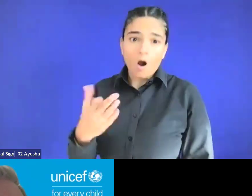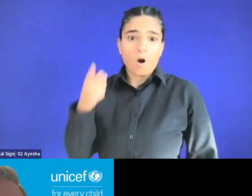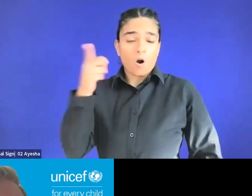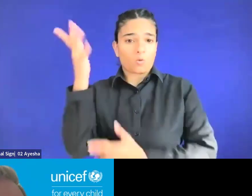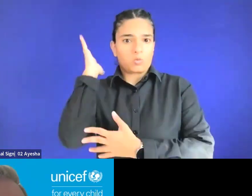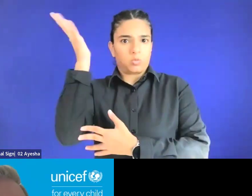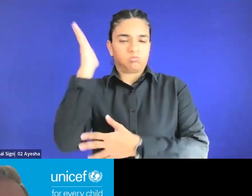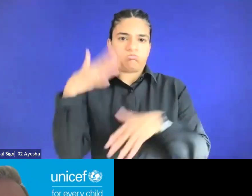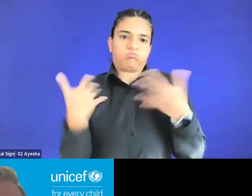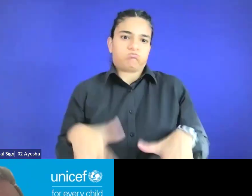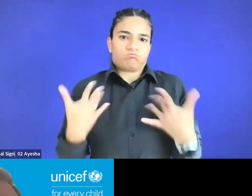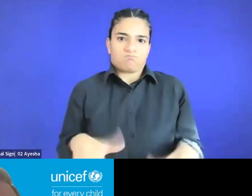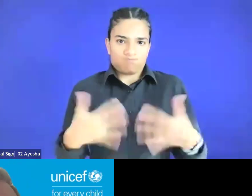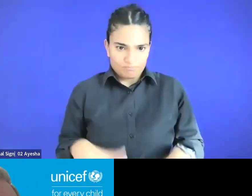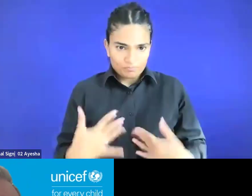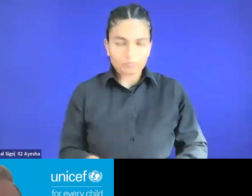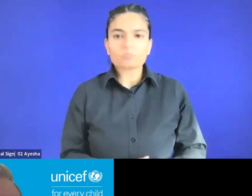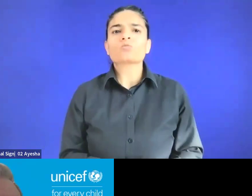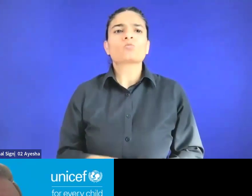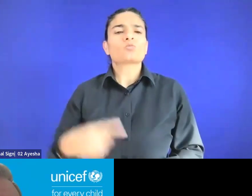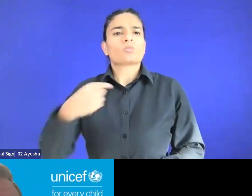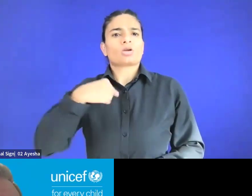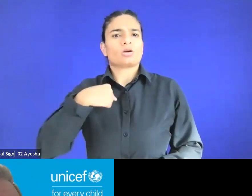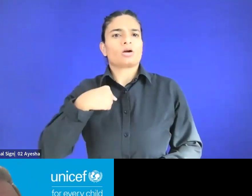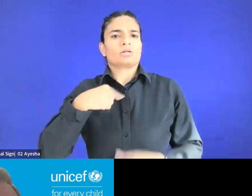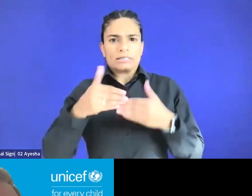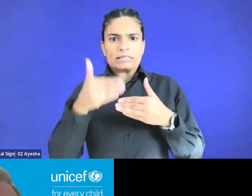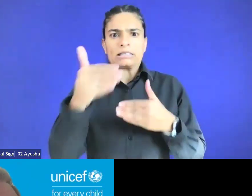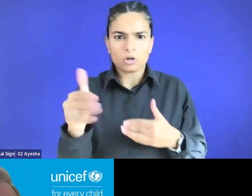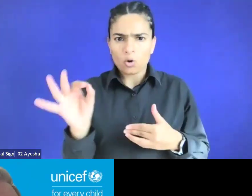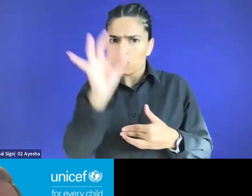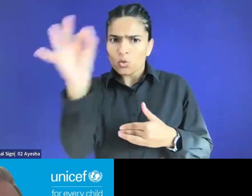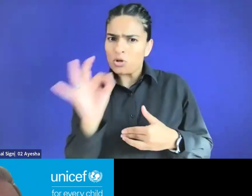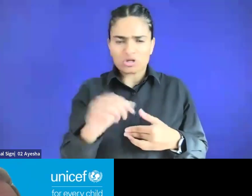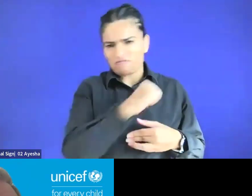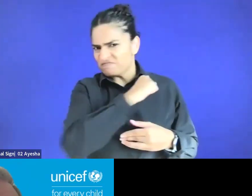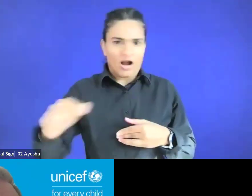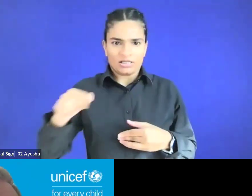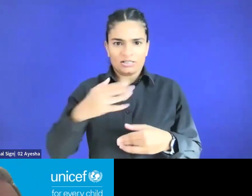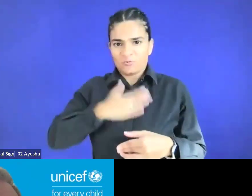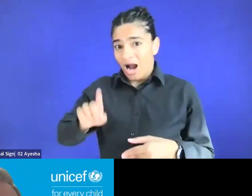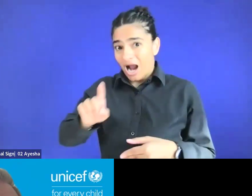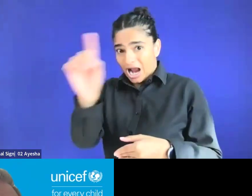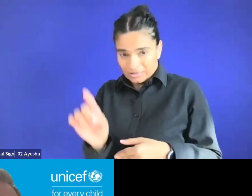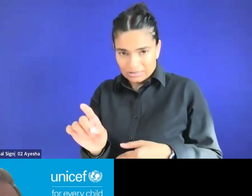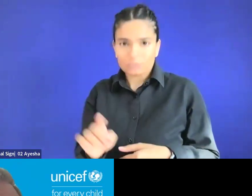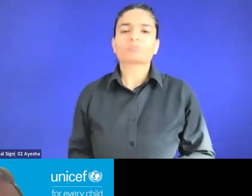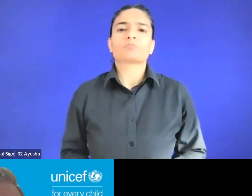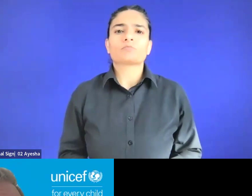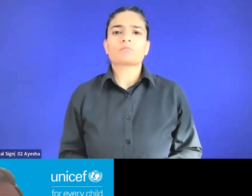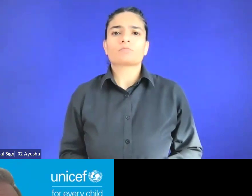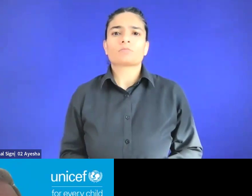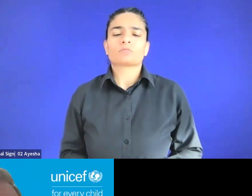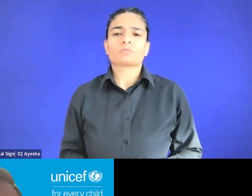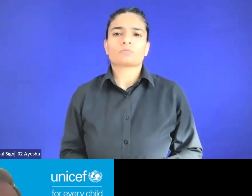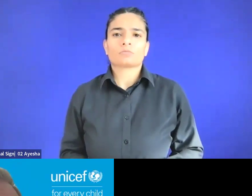question immediately from Liliane Bernades, who is asking, how many types of support package have been mapped out